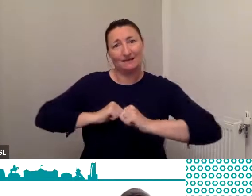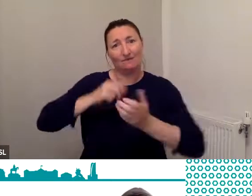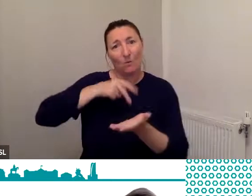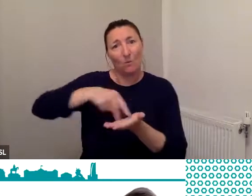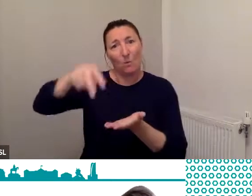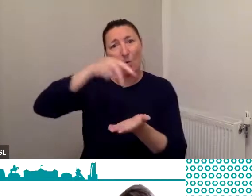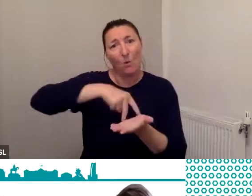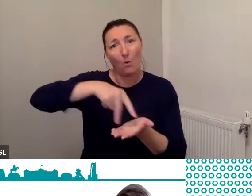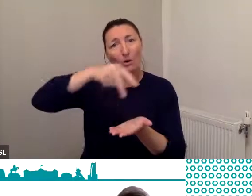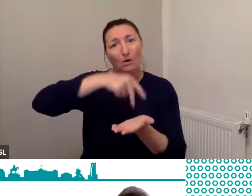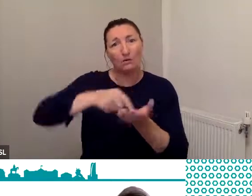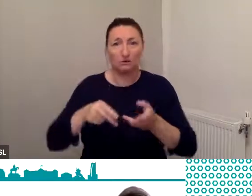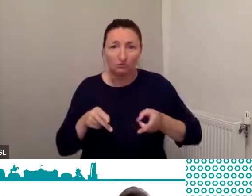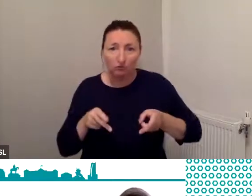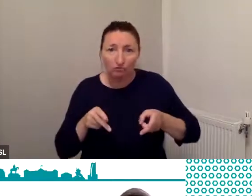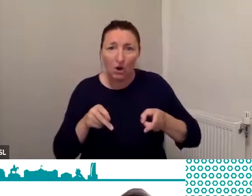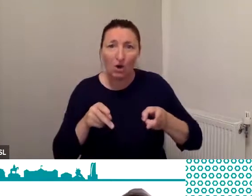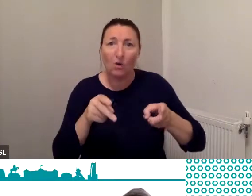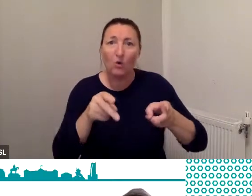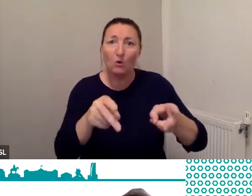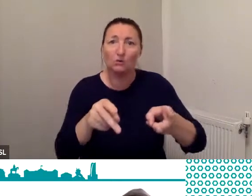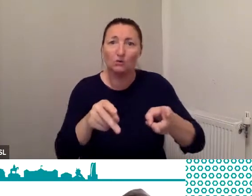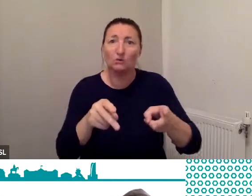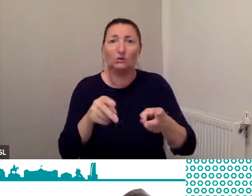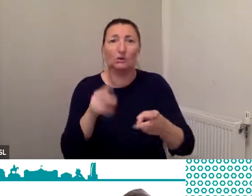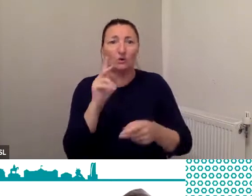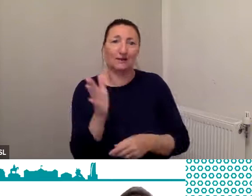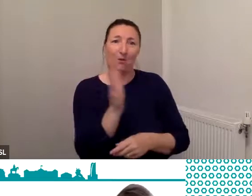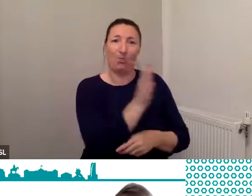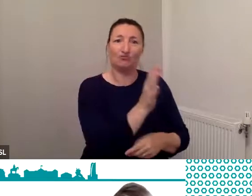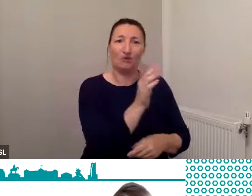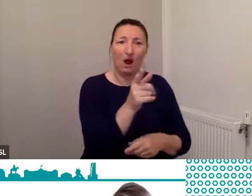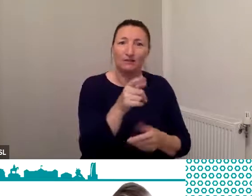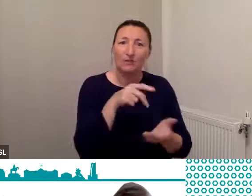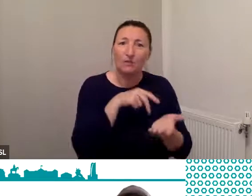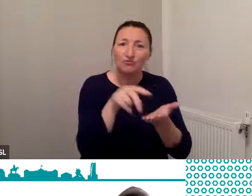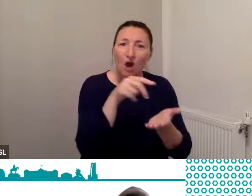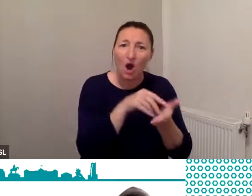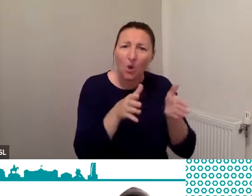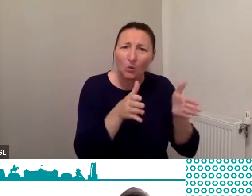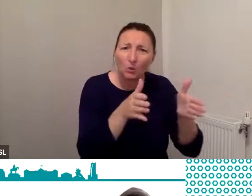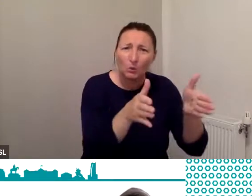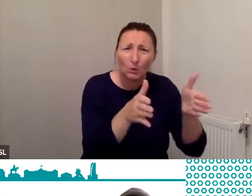roads, which can be an issue, as you can see in the image on the right.